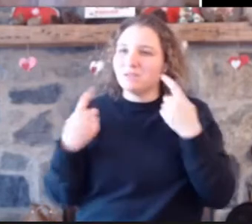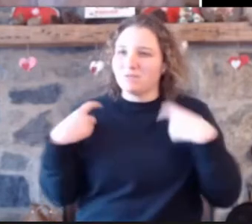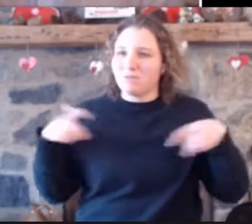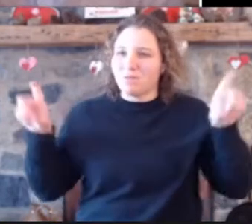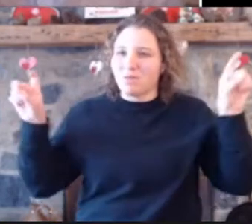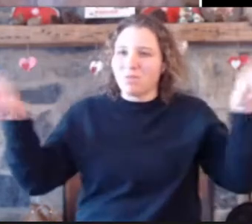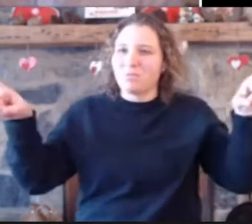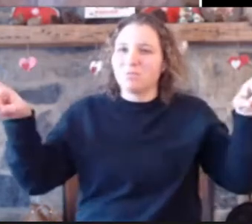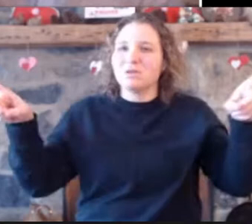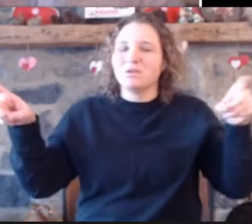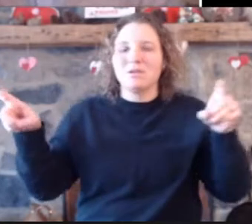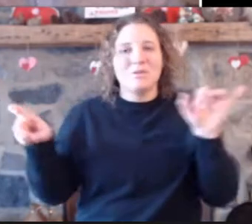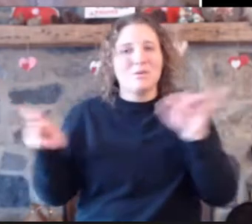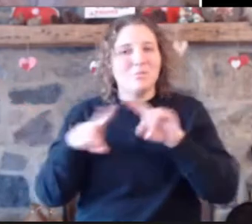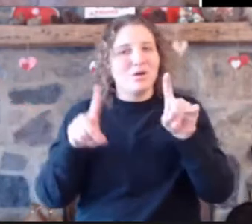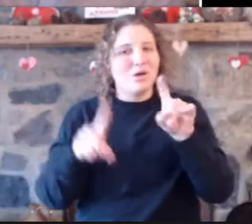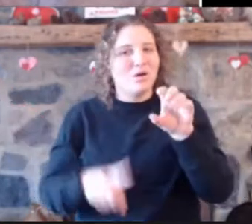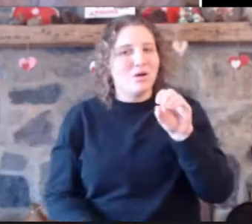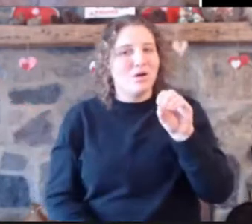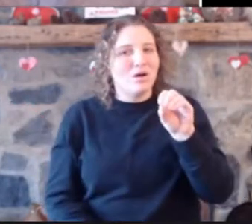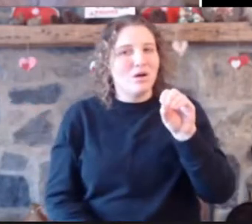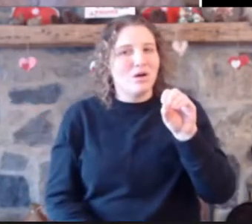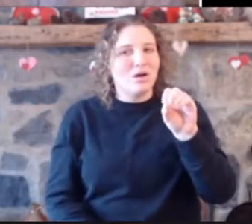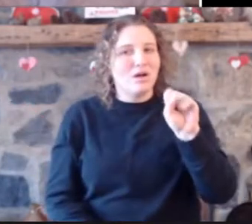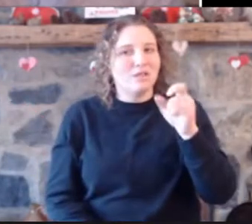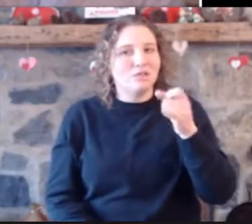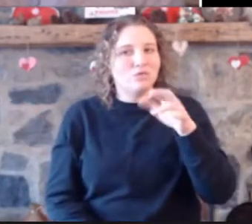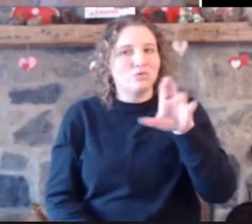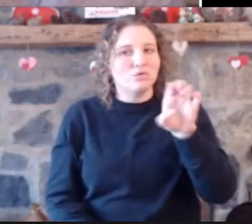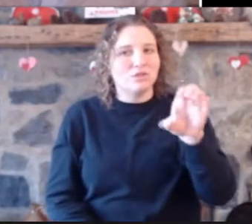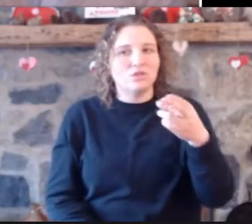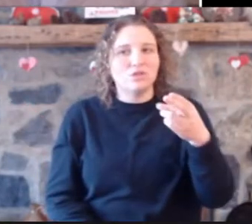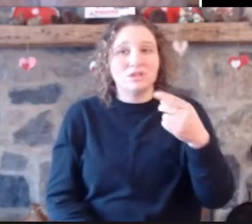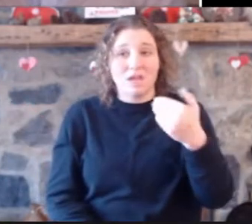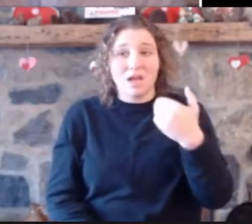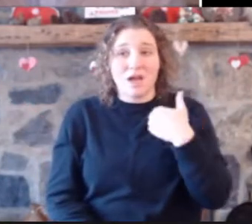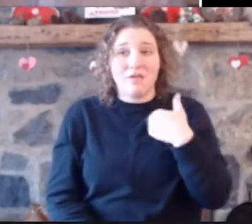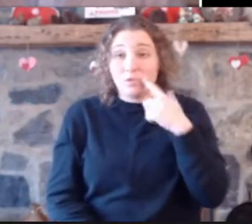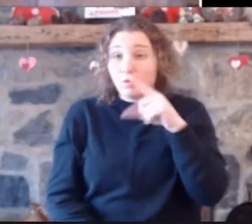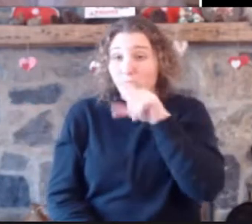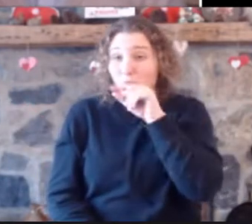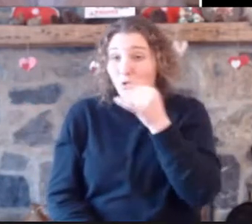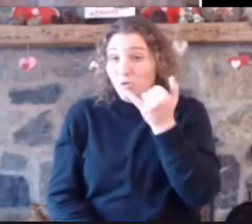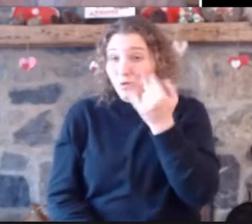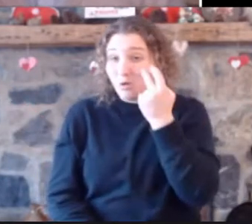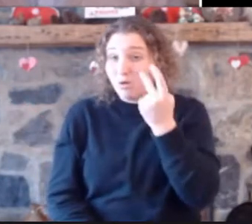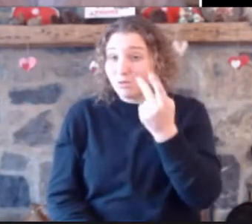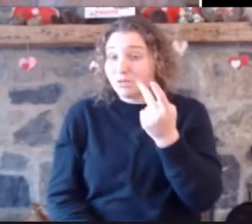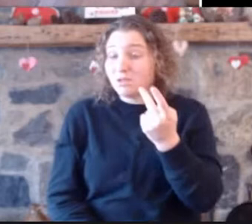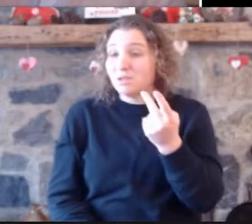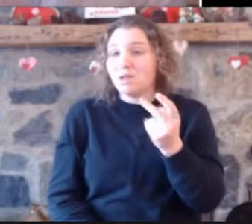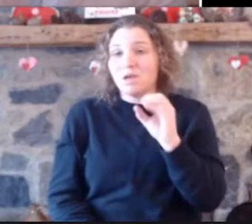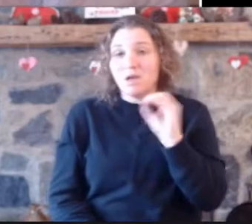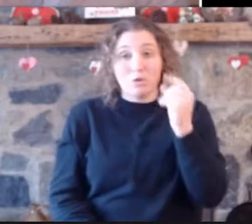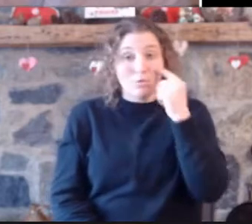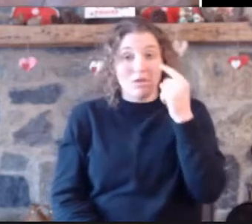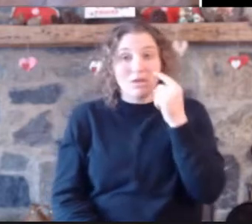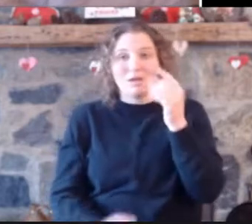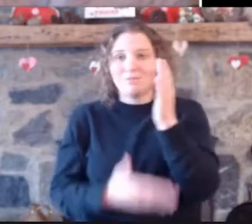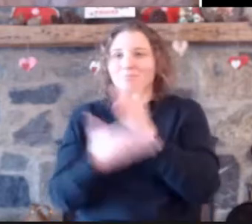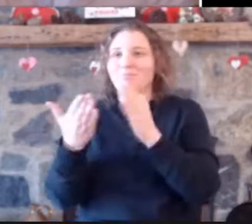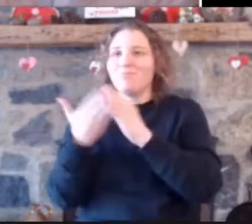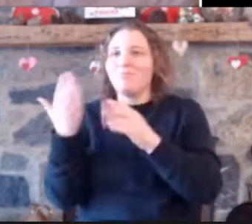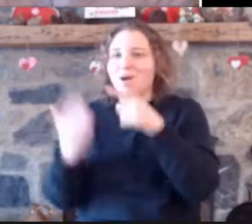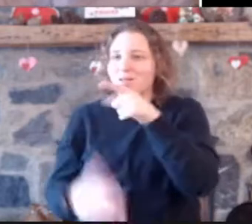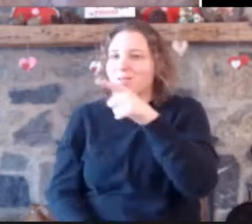wings, but so does the ostrich. You know, the bird that's alive? And nobody considers it part reptile. And